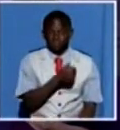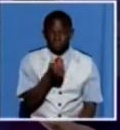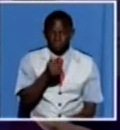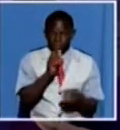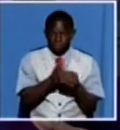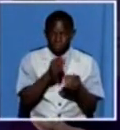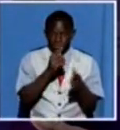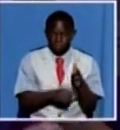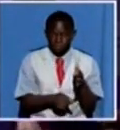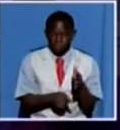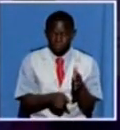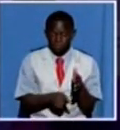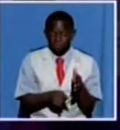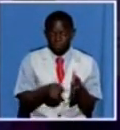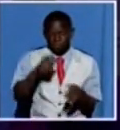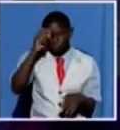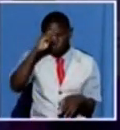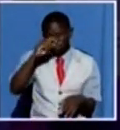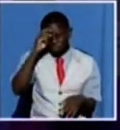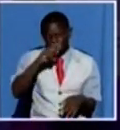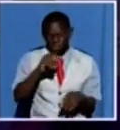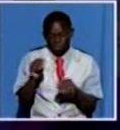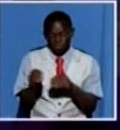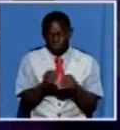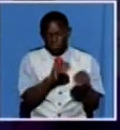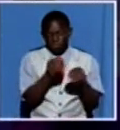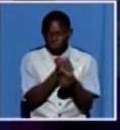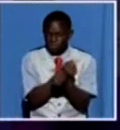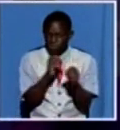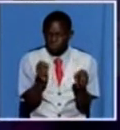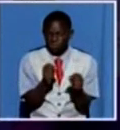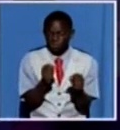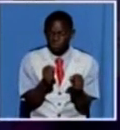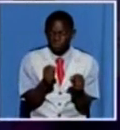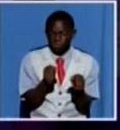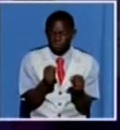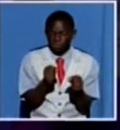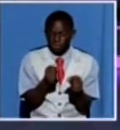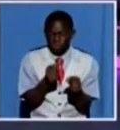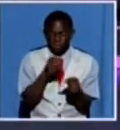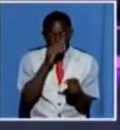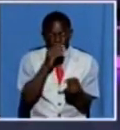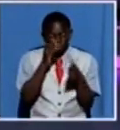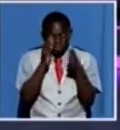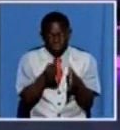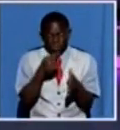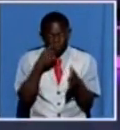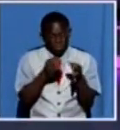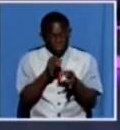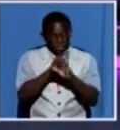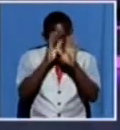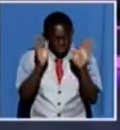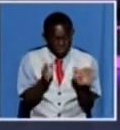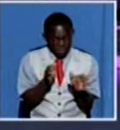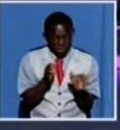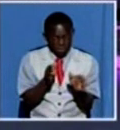intelligent mobility solutions. Who told you with single sourcing? The Speaker asked you to clarify on that, Mr. Speaker asked you to clarify on that matter. And I spoke in